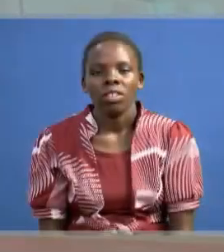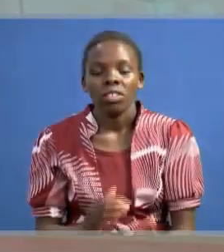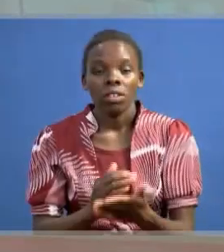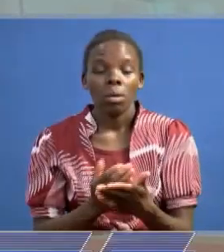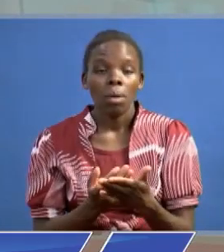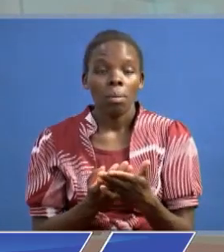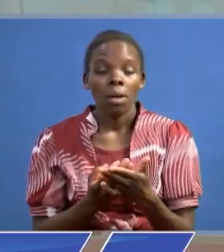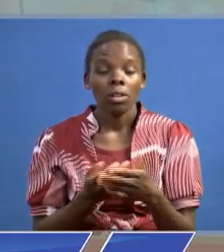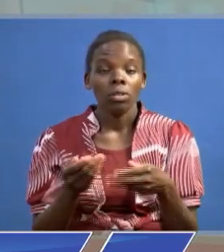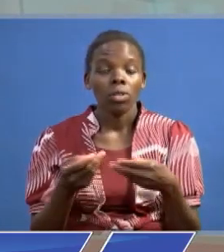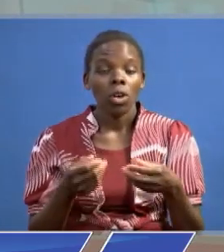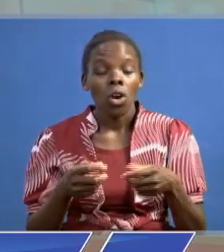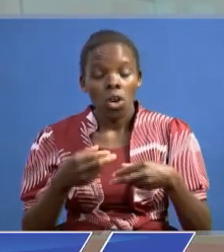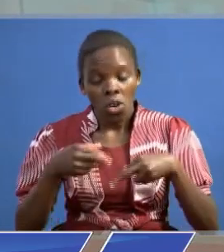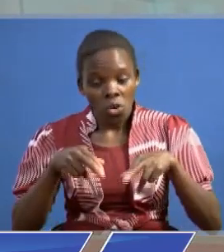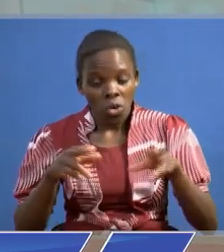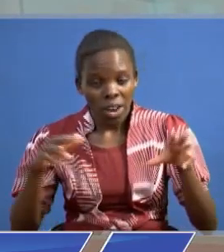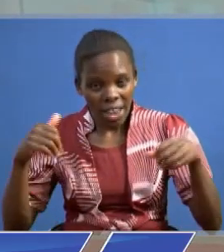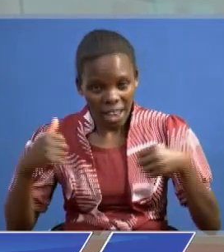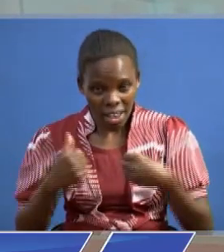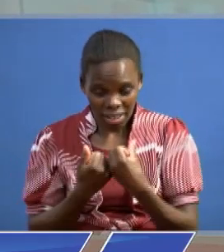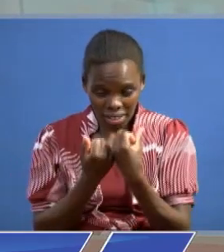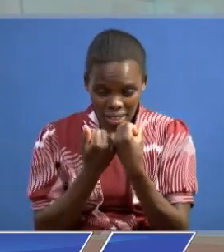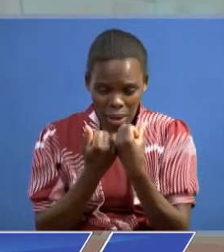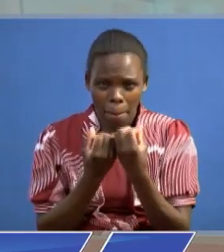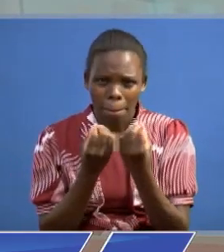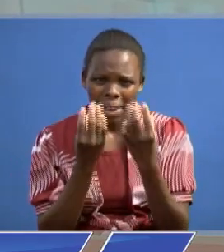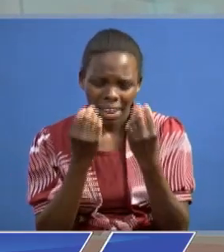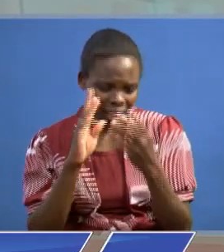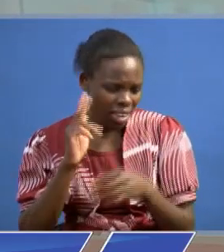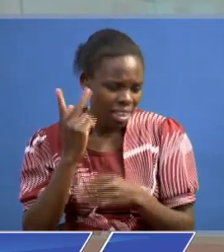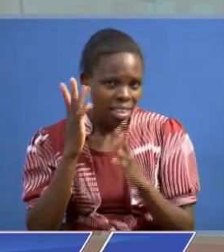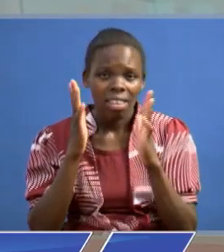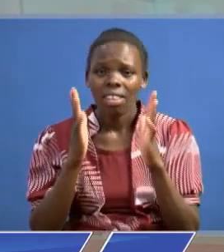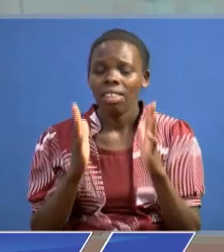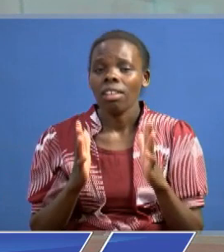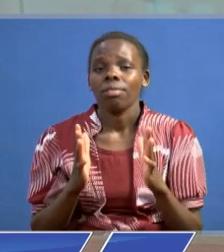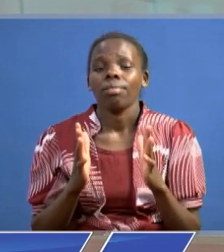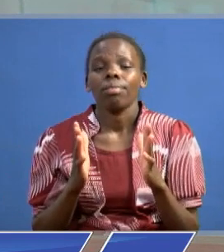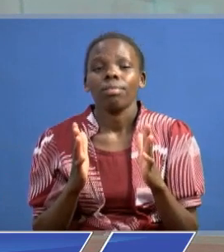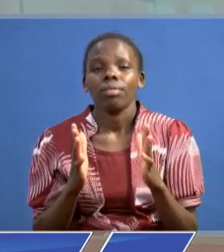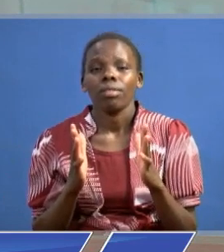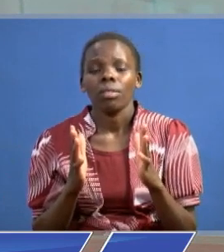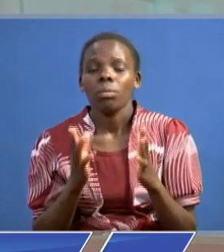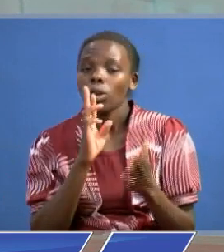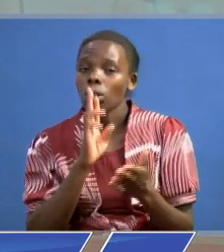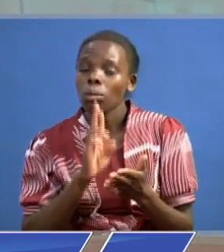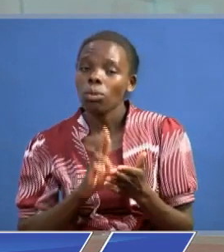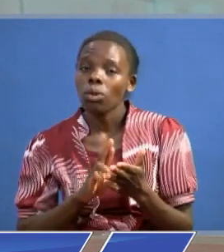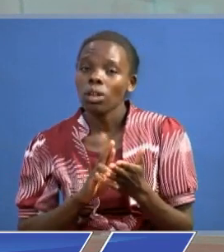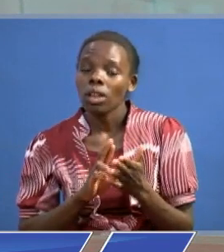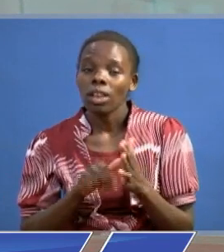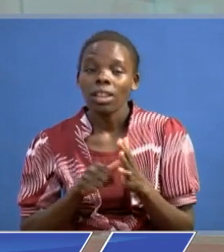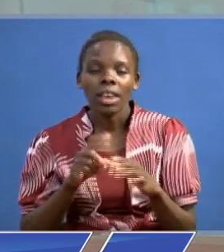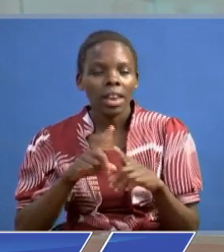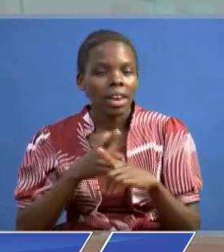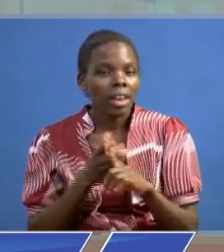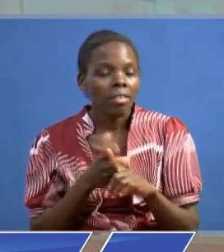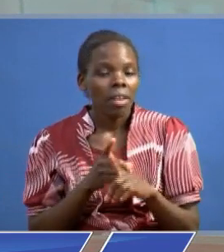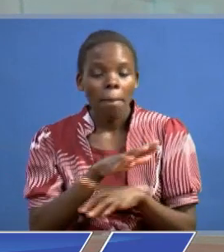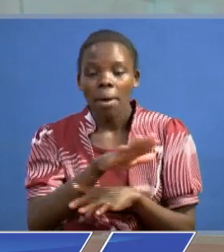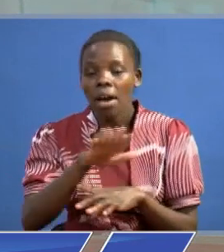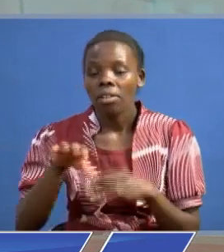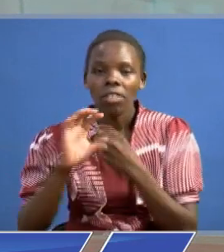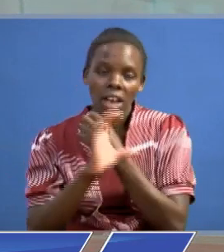Bizarre news, road accidents continue to claim lives of many Kenyans, with rising cases of road carnages being reported lately in different parts of the